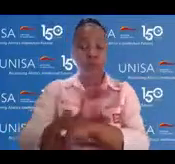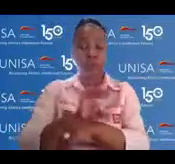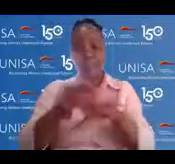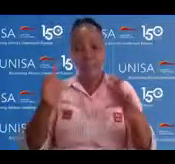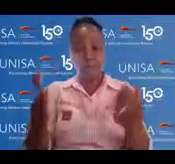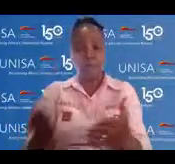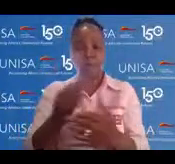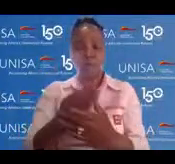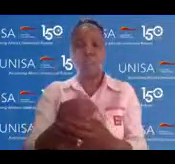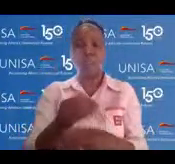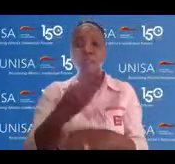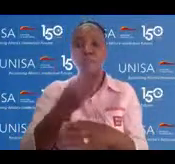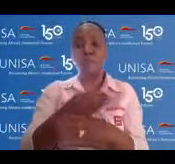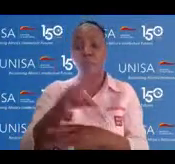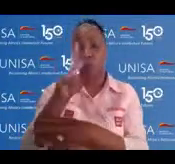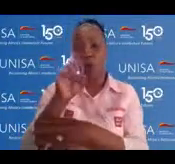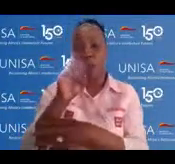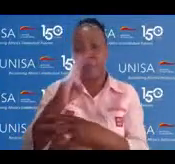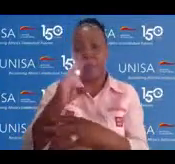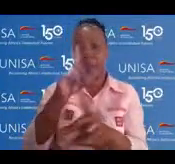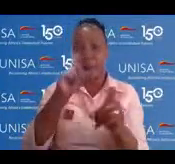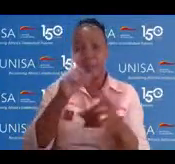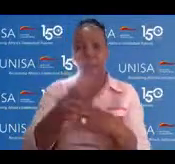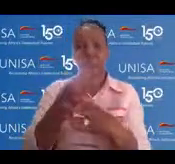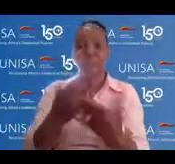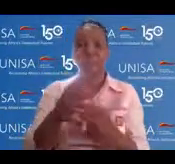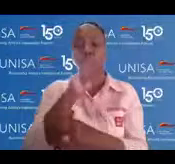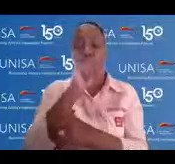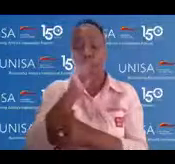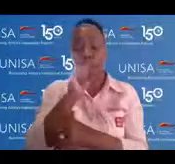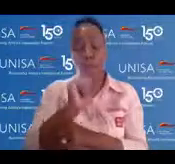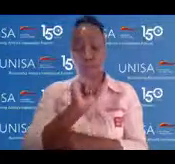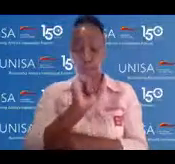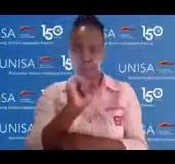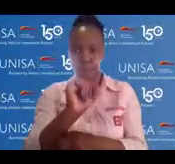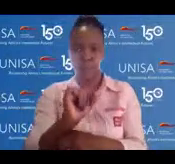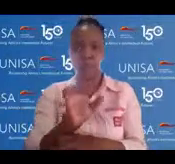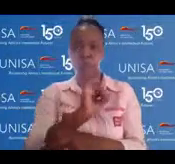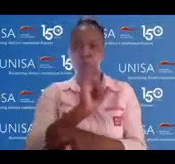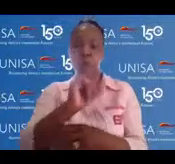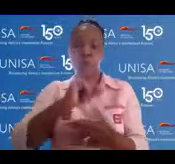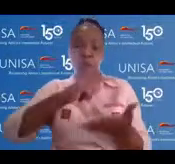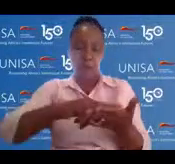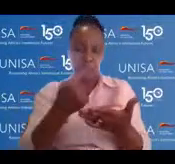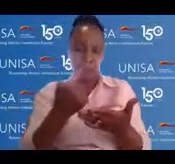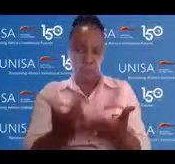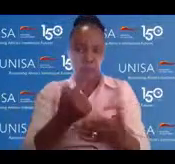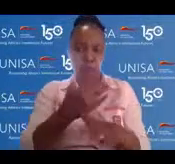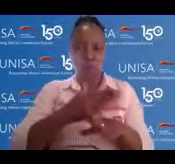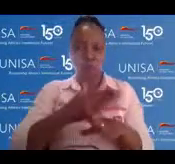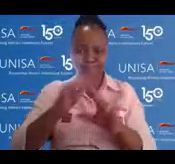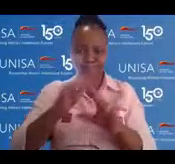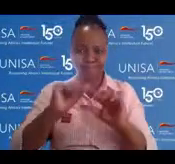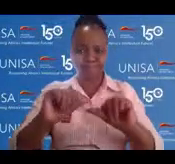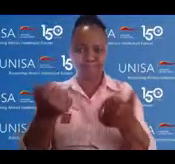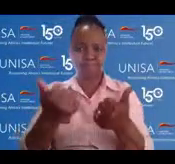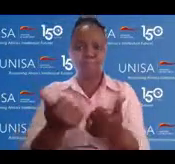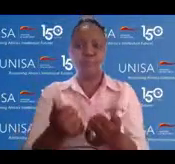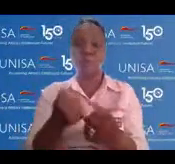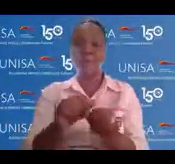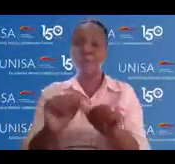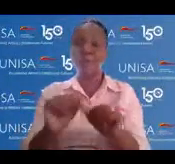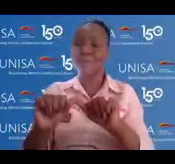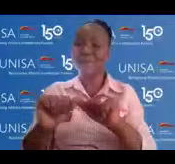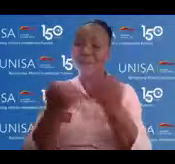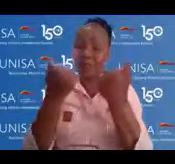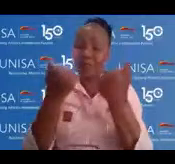working. Microphone on your laptop, make sure it's working. The challenge now is that we